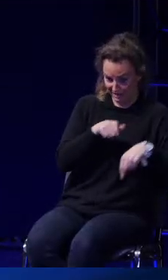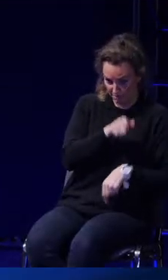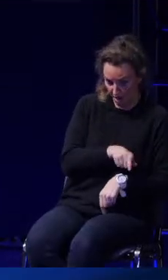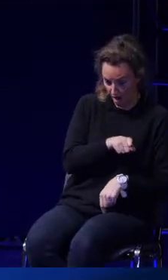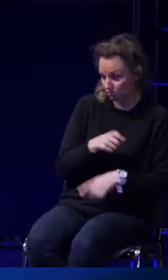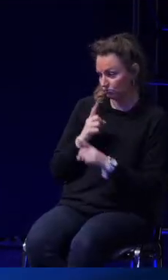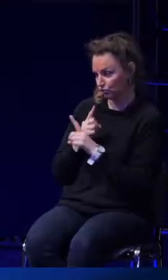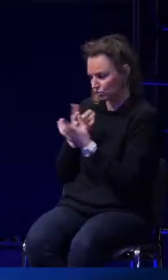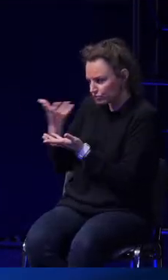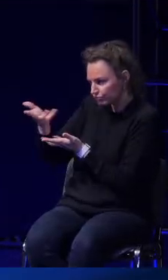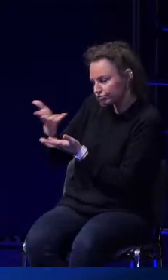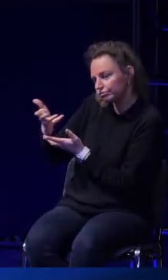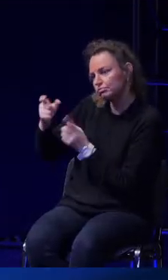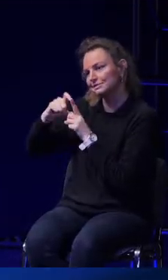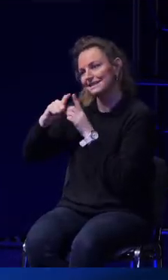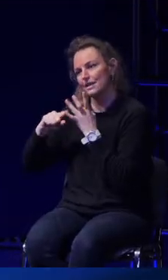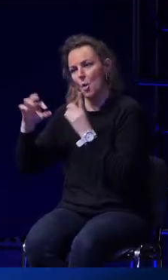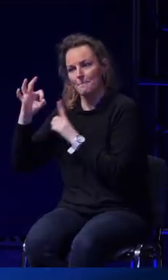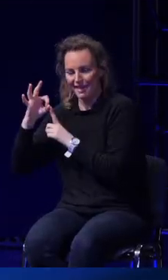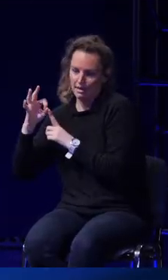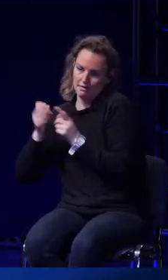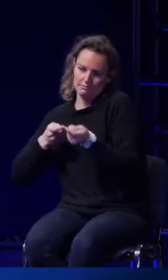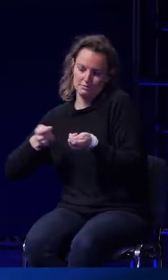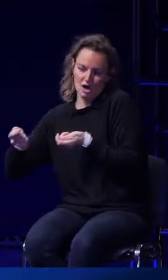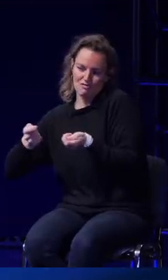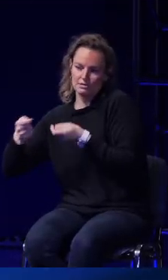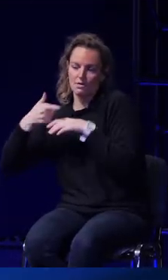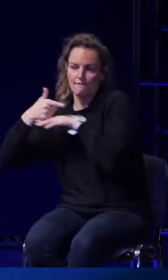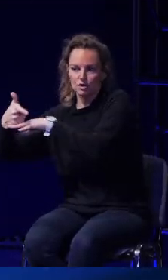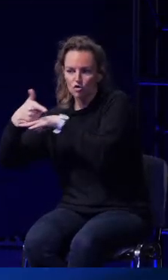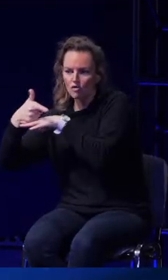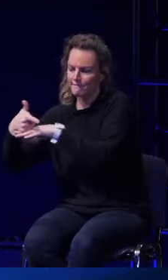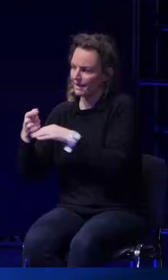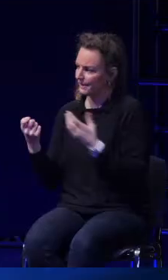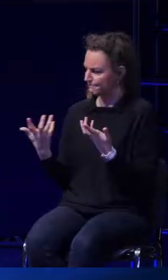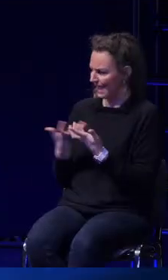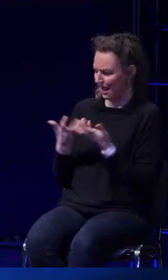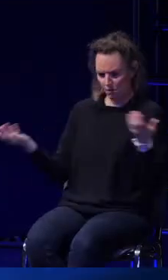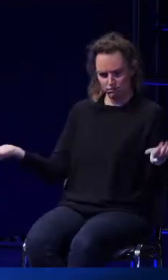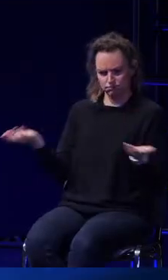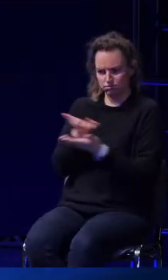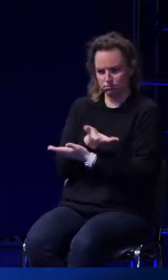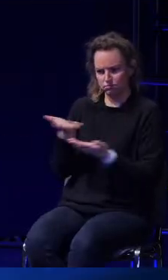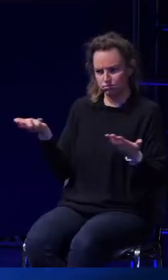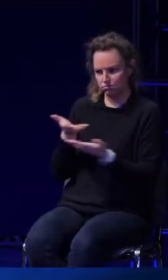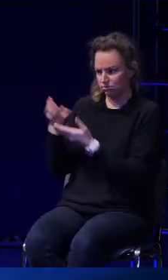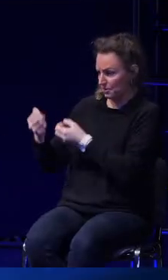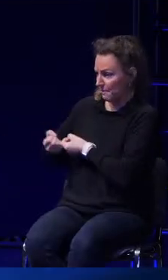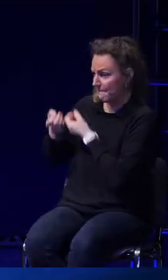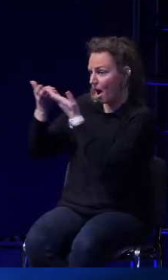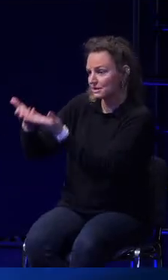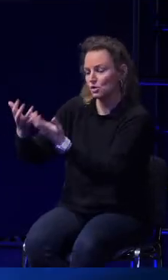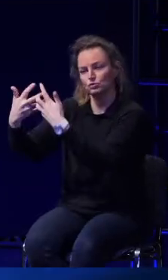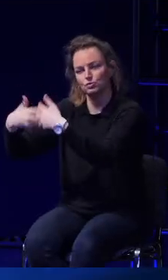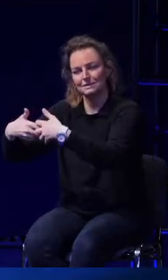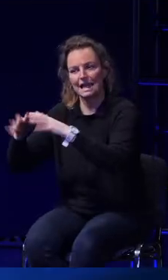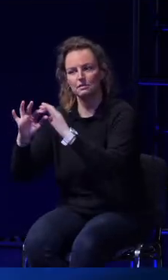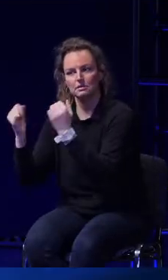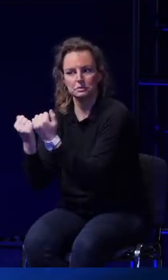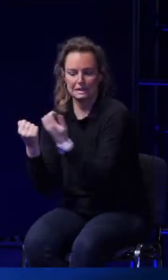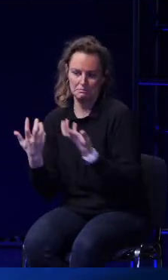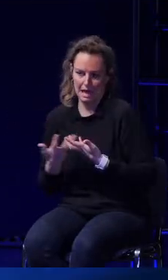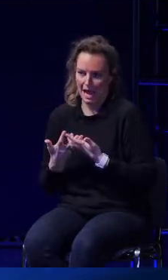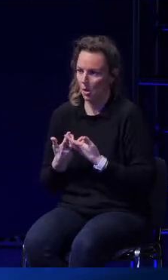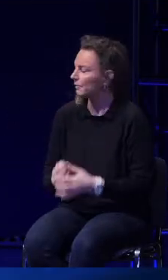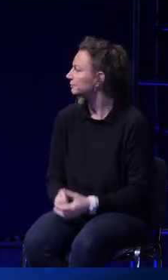DOP, and does that start on the creative side, and how does that go from the creative to the technical? Well, Jim